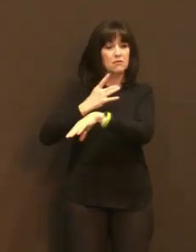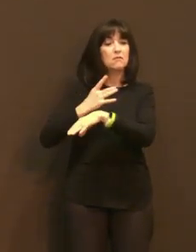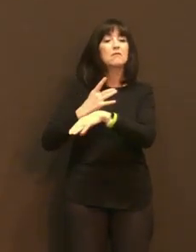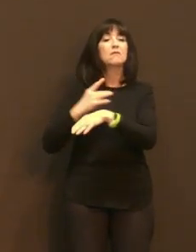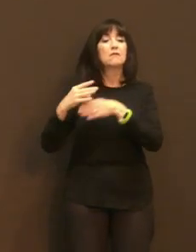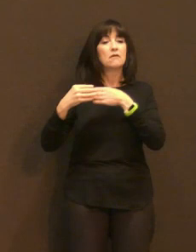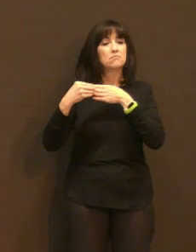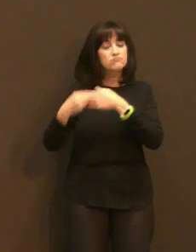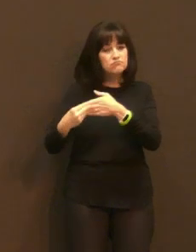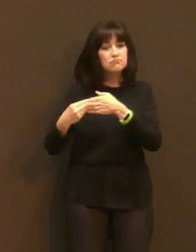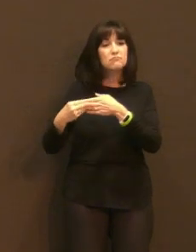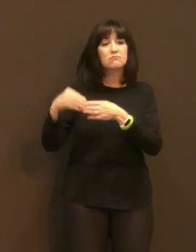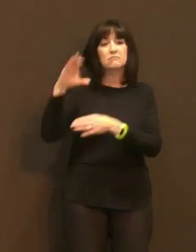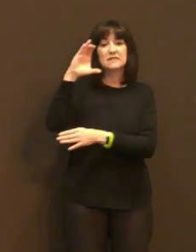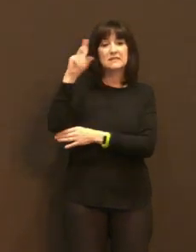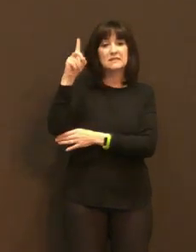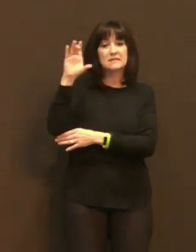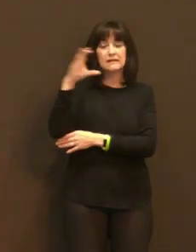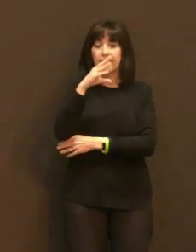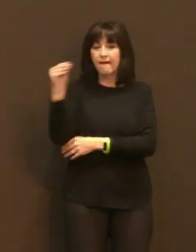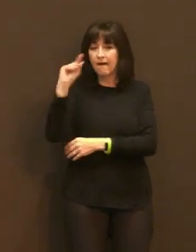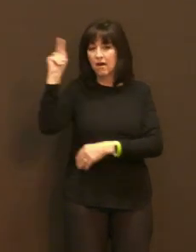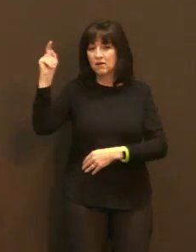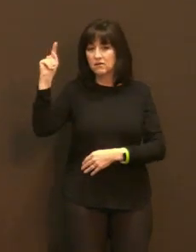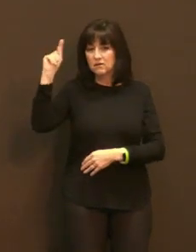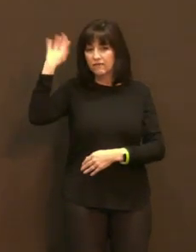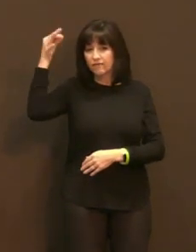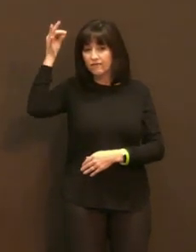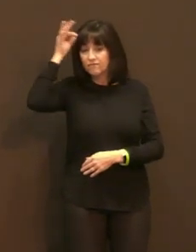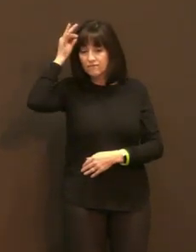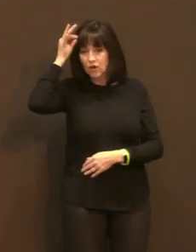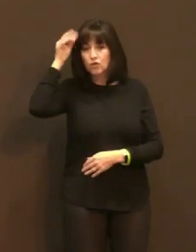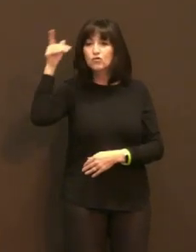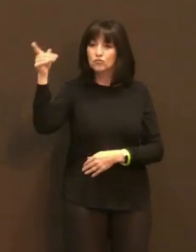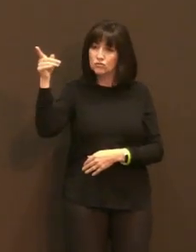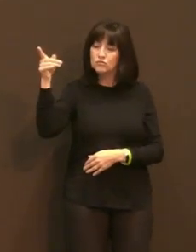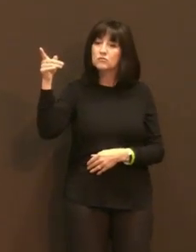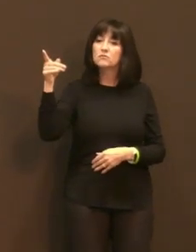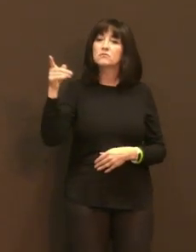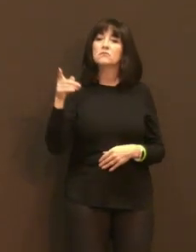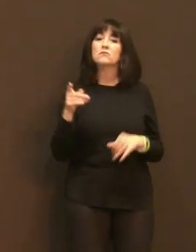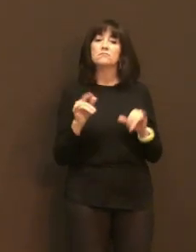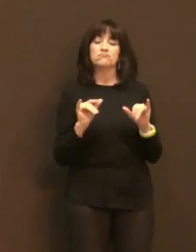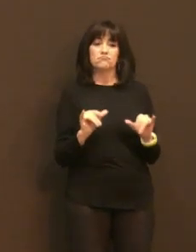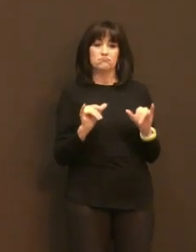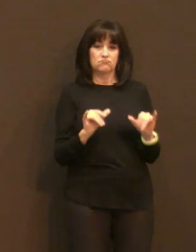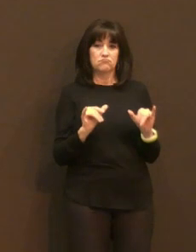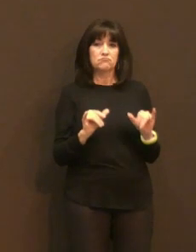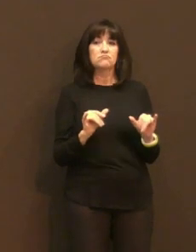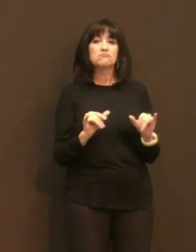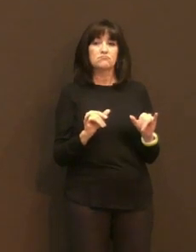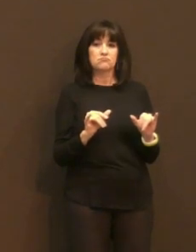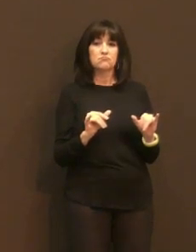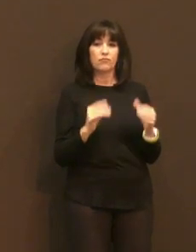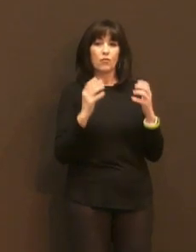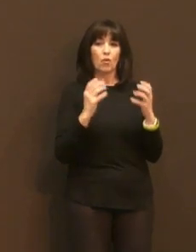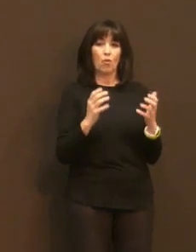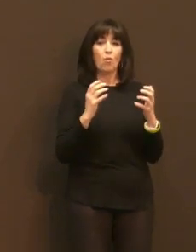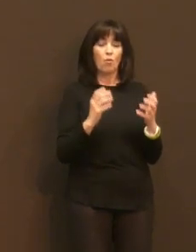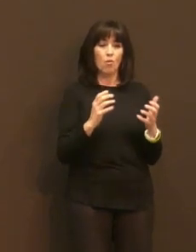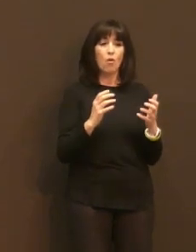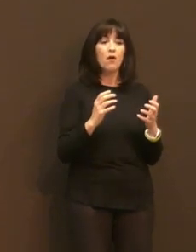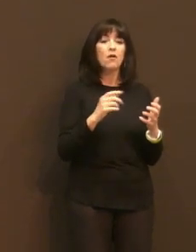and the timing of that, so 2 consecutive increments of 14-day reductions in our overall